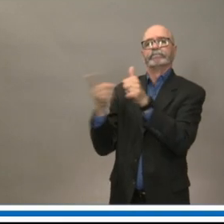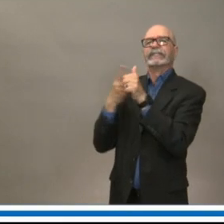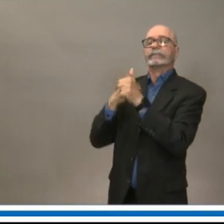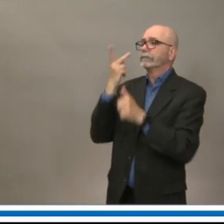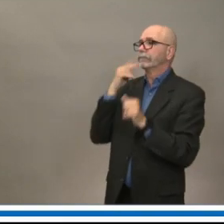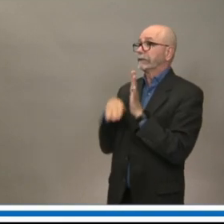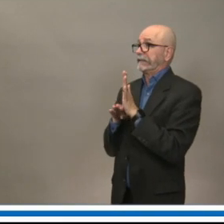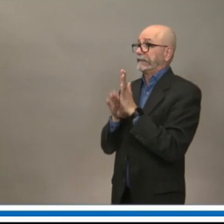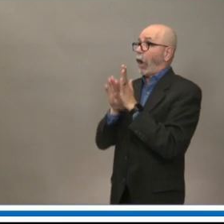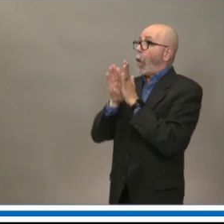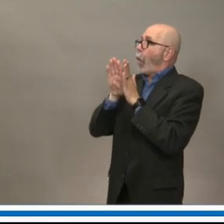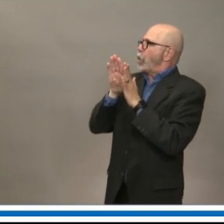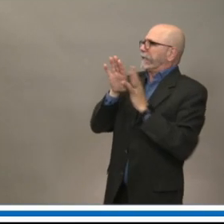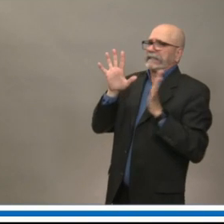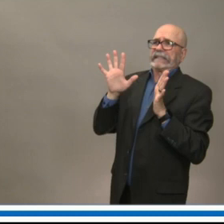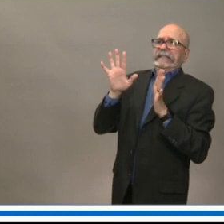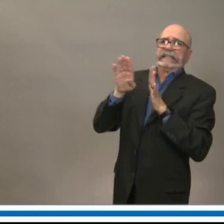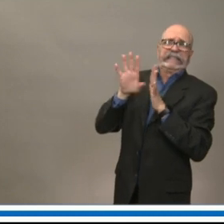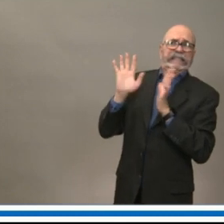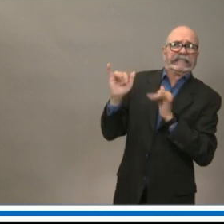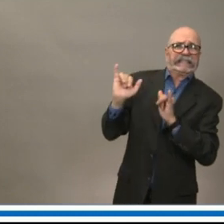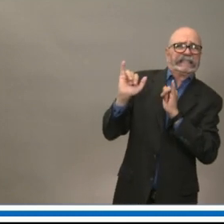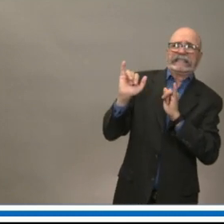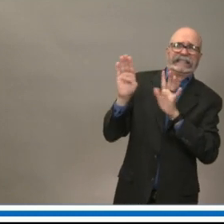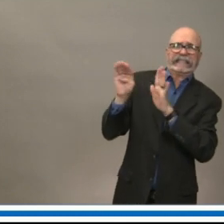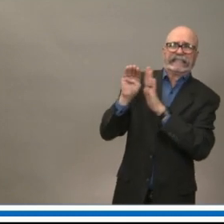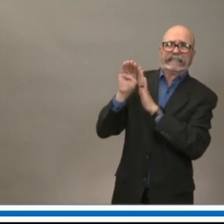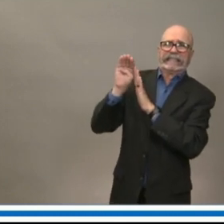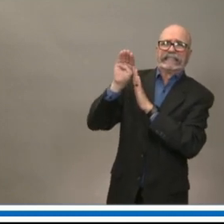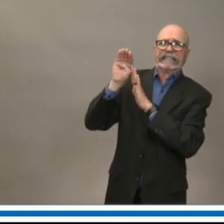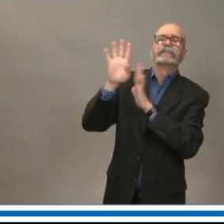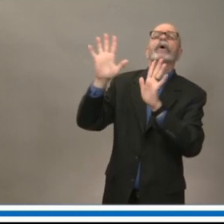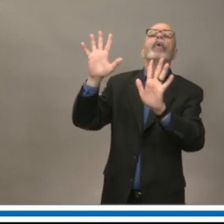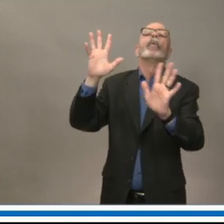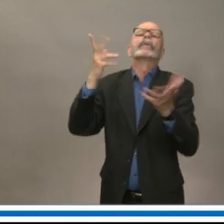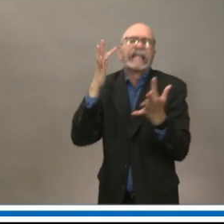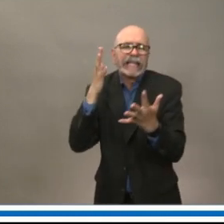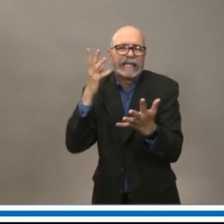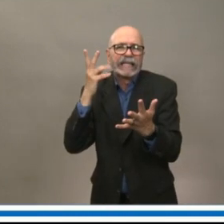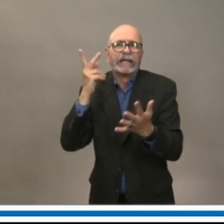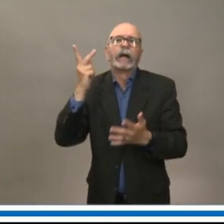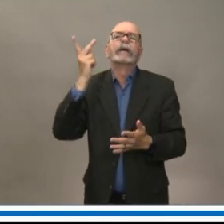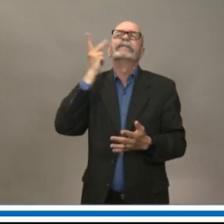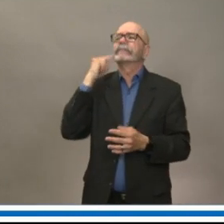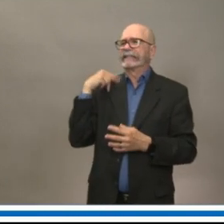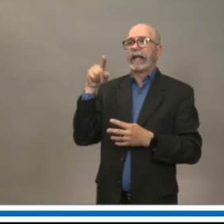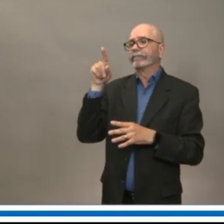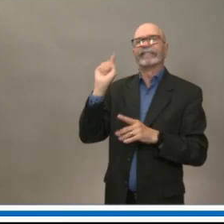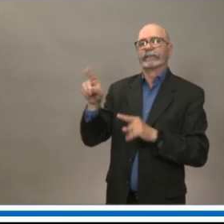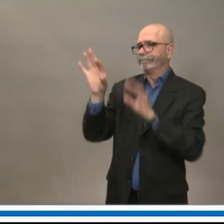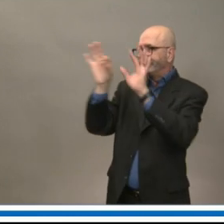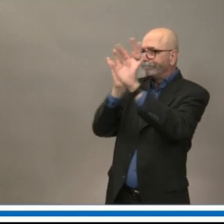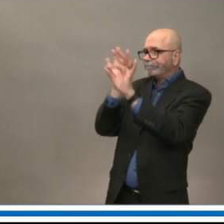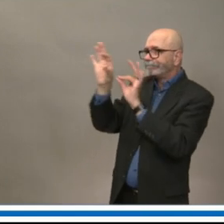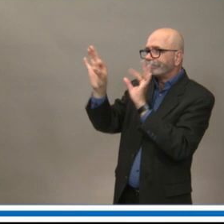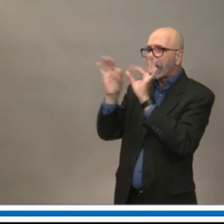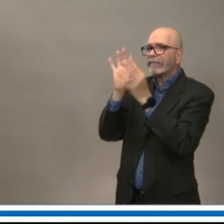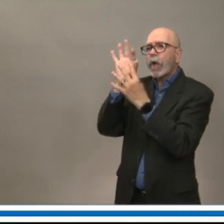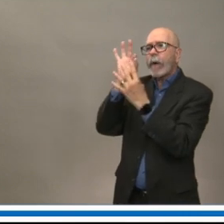it, we're now looking at what are the potential options, not only of opening up our economy, but looking at how do